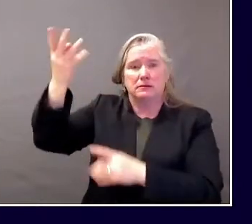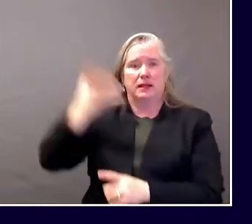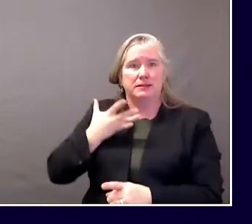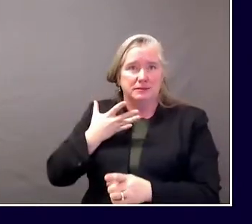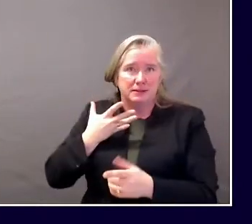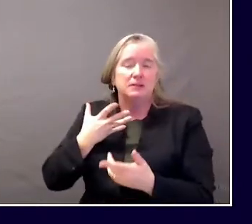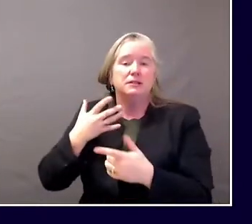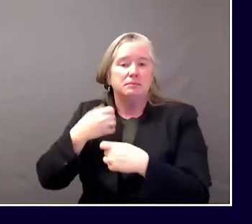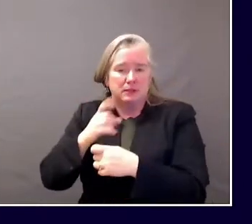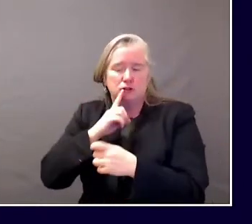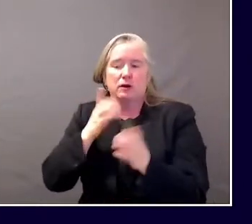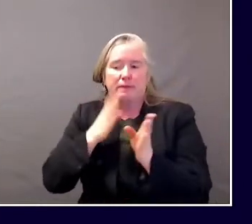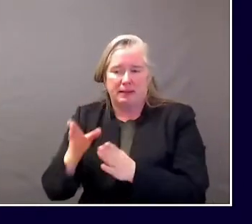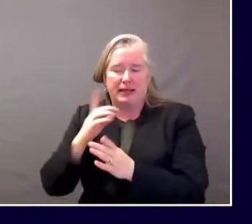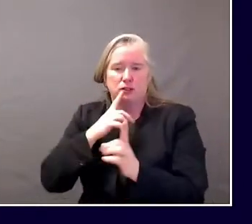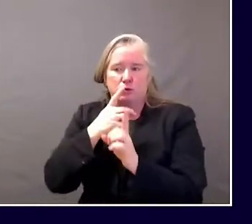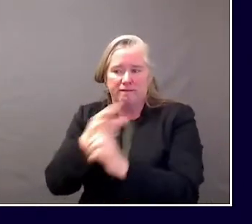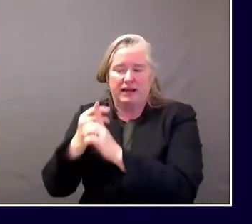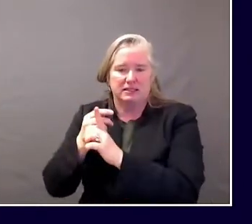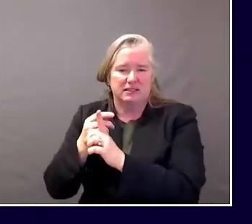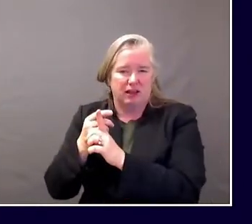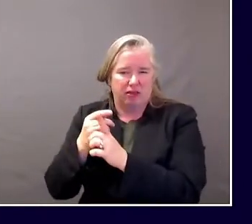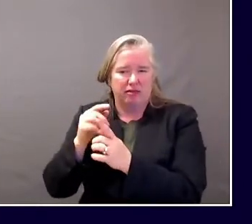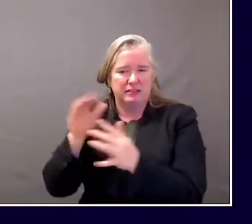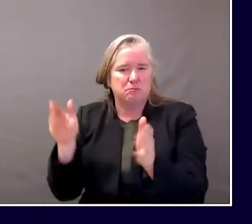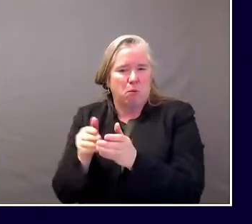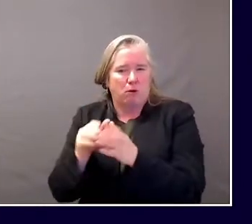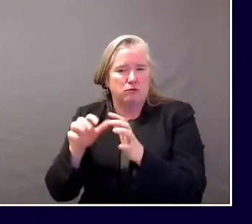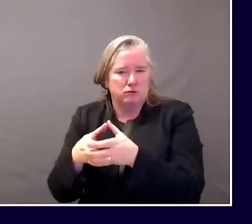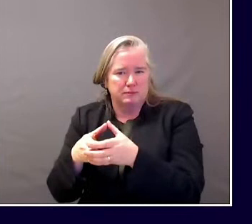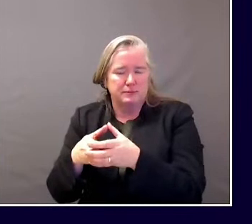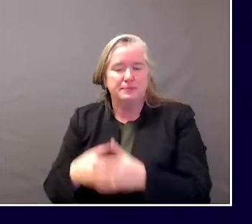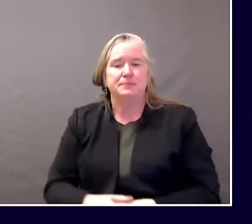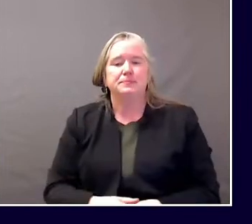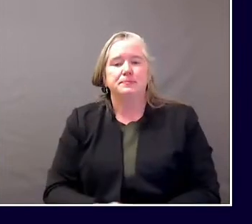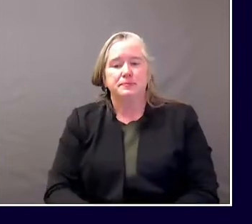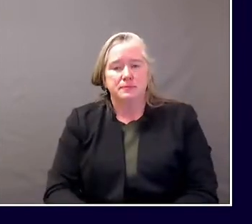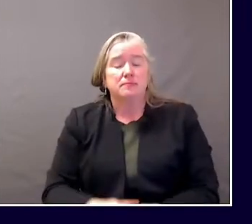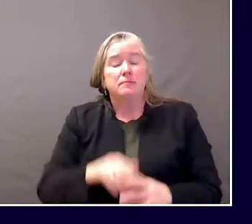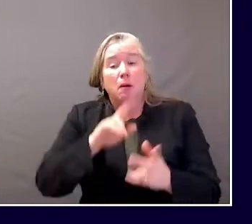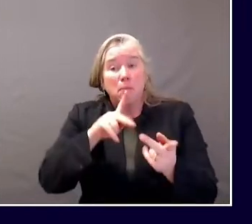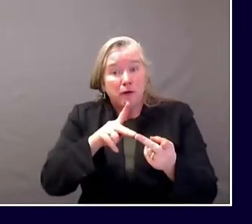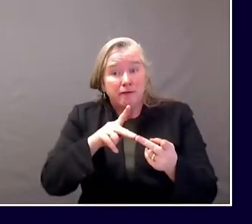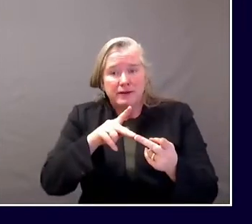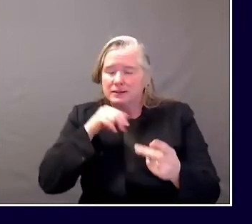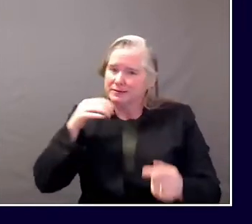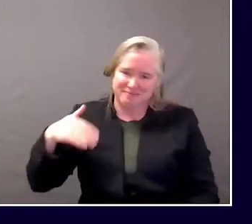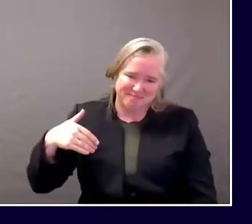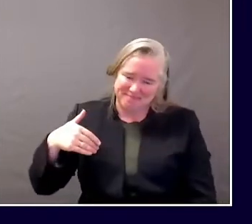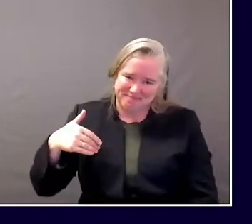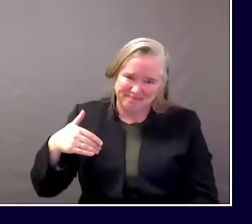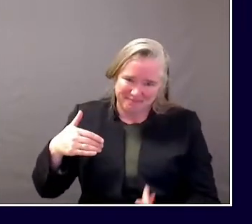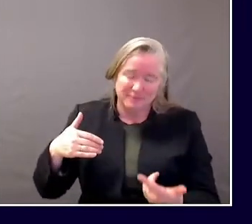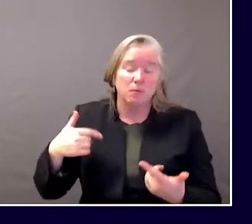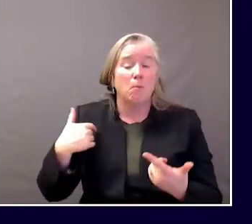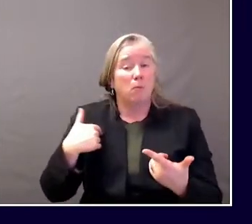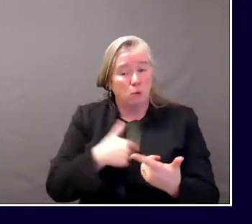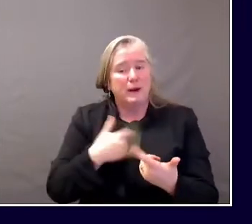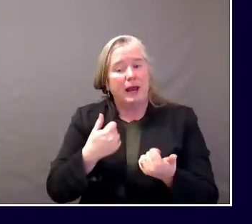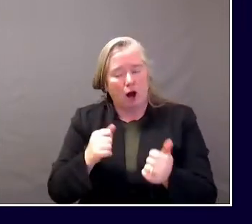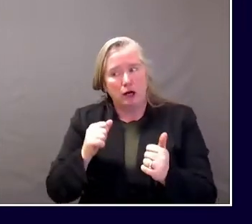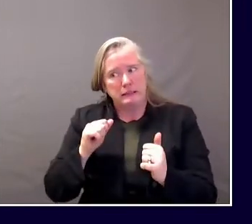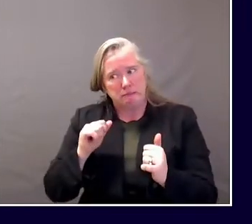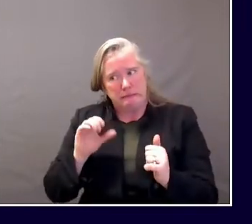vaccinate these people. So it is not a perfect system. We are trying to get to a much more efficient way to ensure